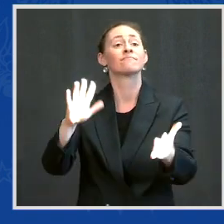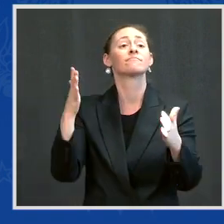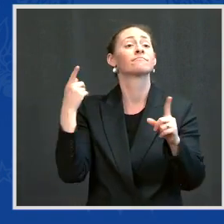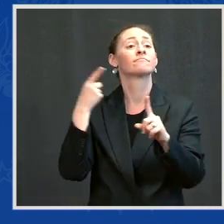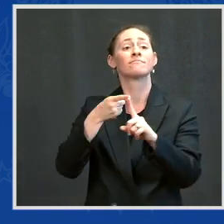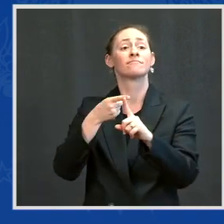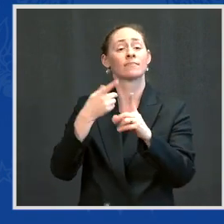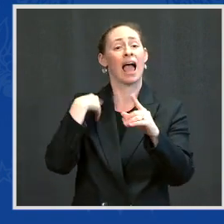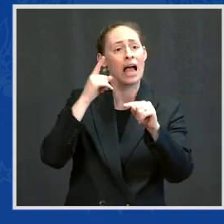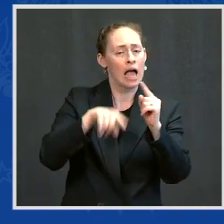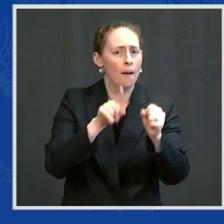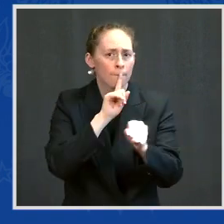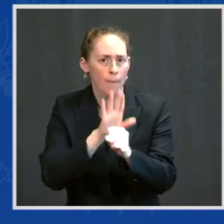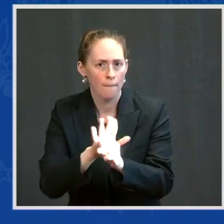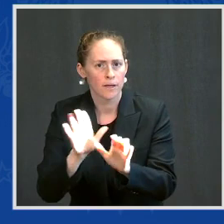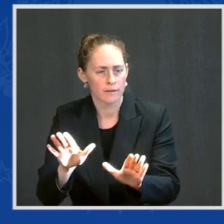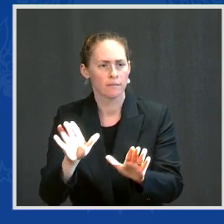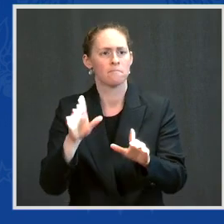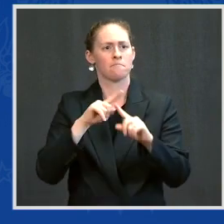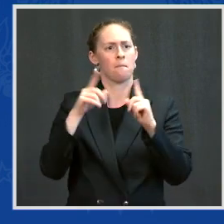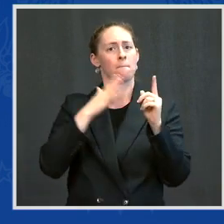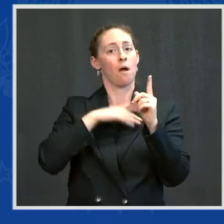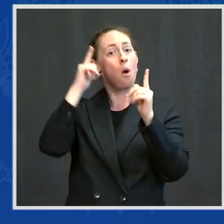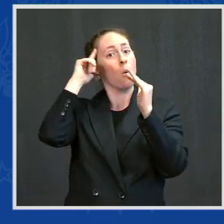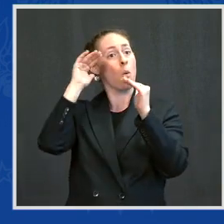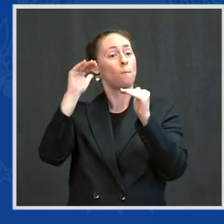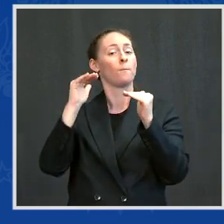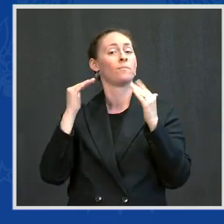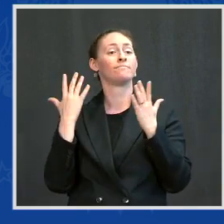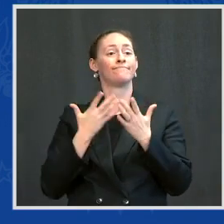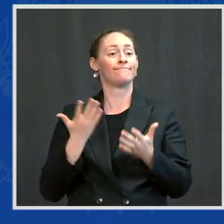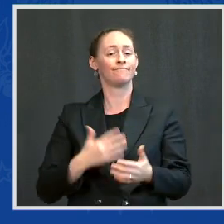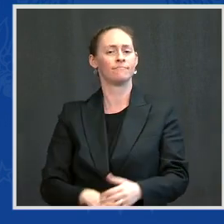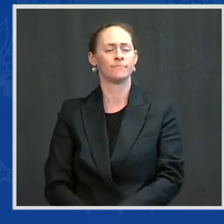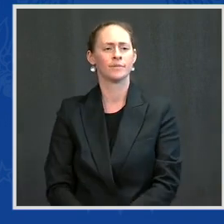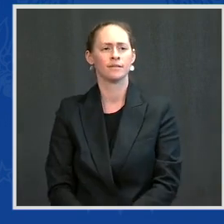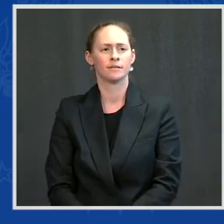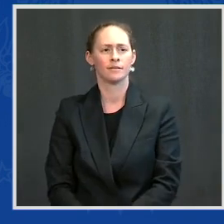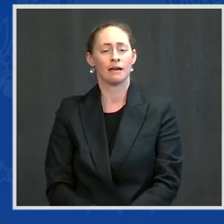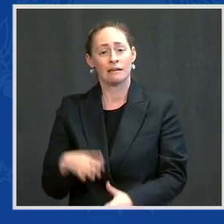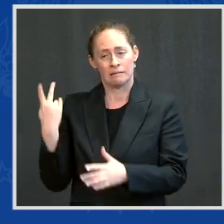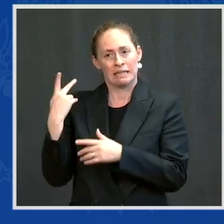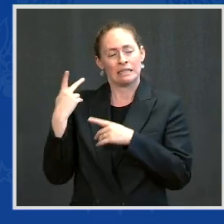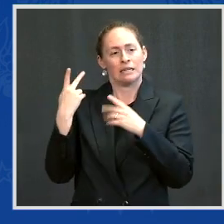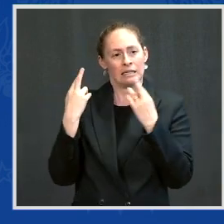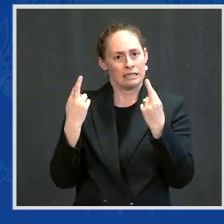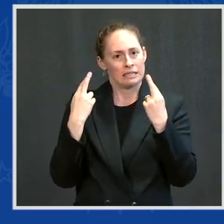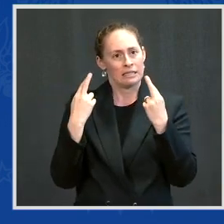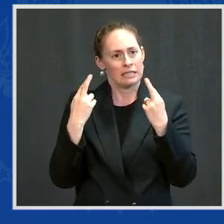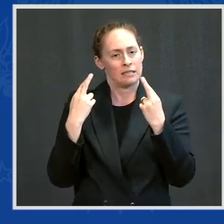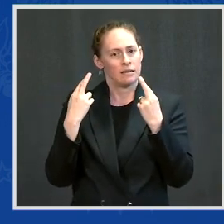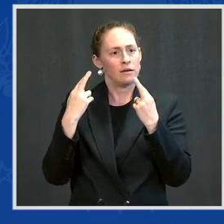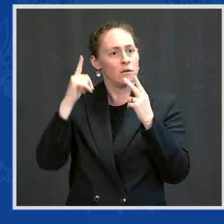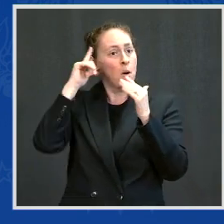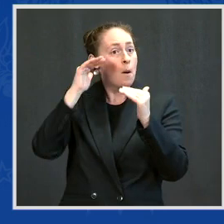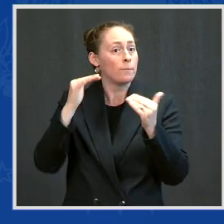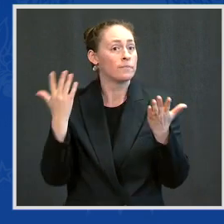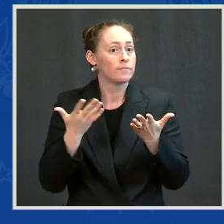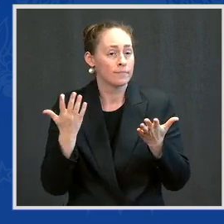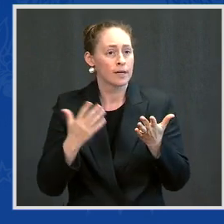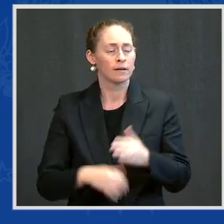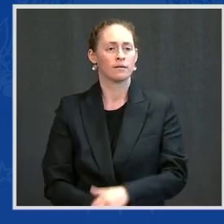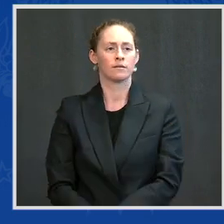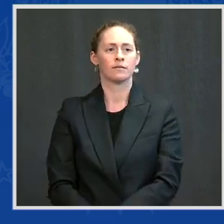commit to it because we don't know for certain, but we think that over the remainder of 2021, we're going to be